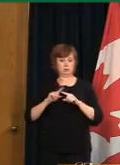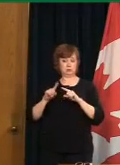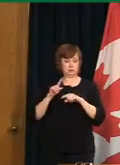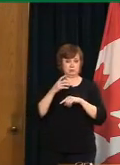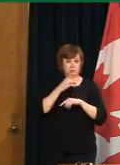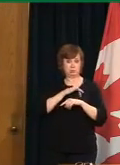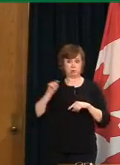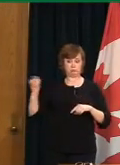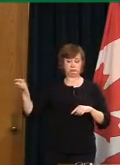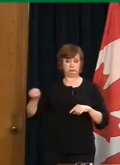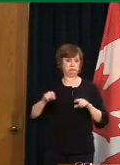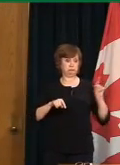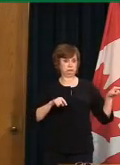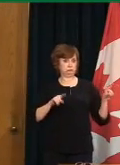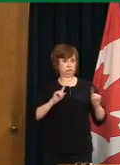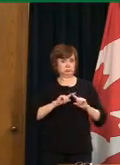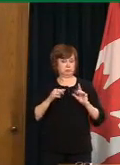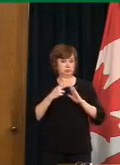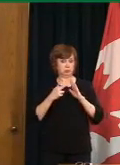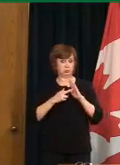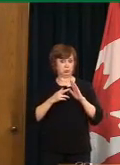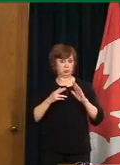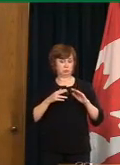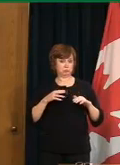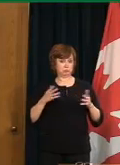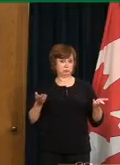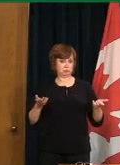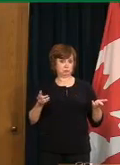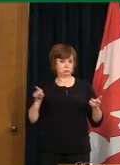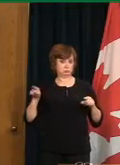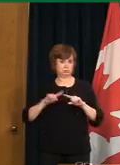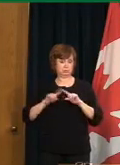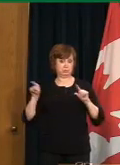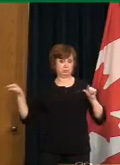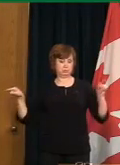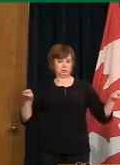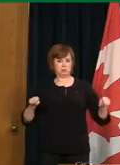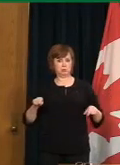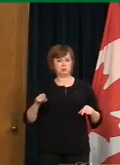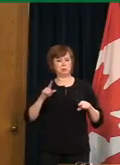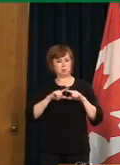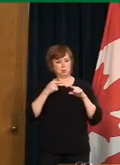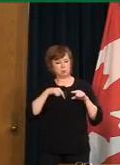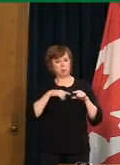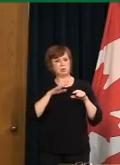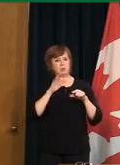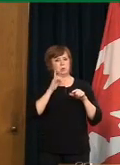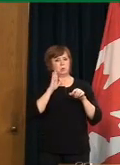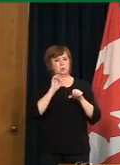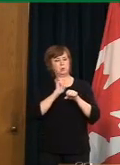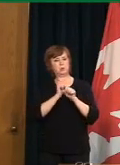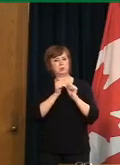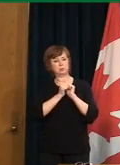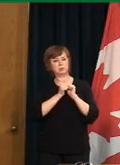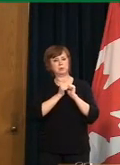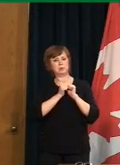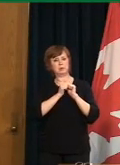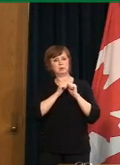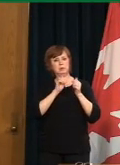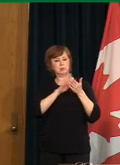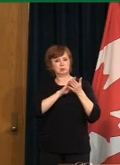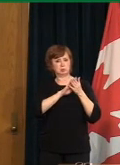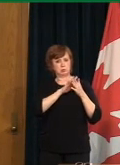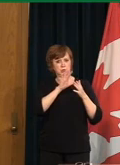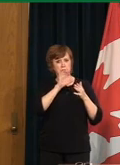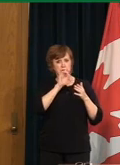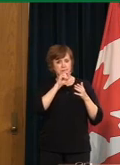making some other adjustments to that, and we would continue to work with our partners in education and school divisions to see if there's any